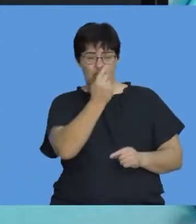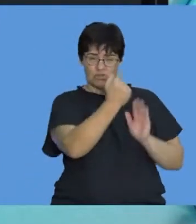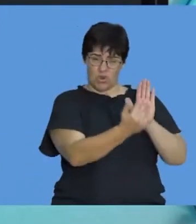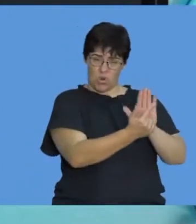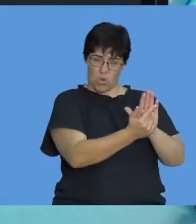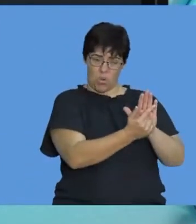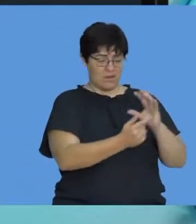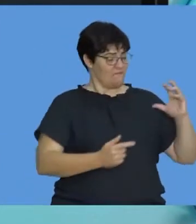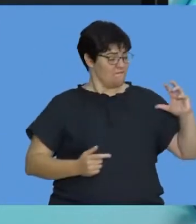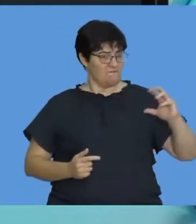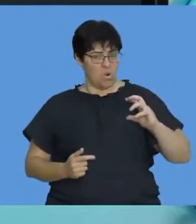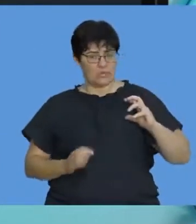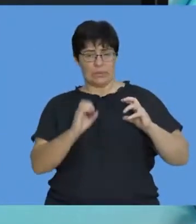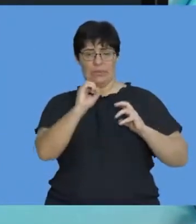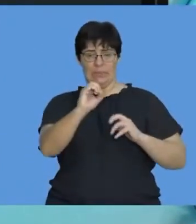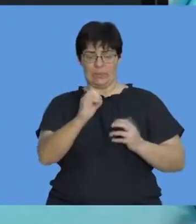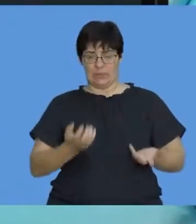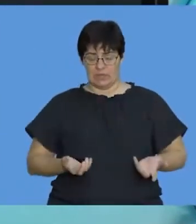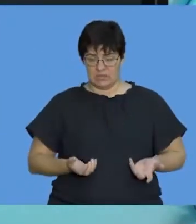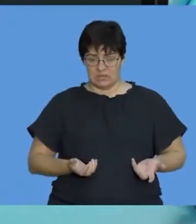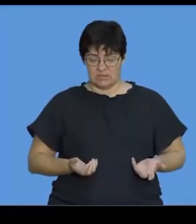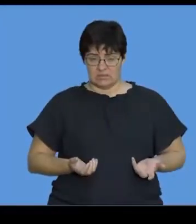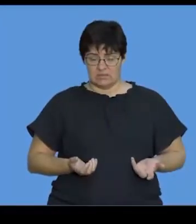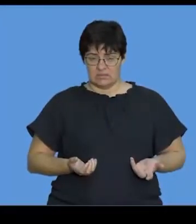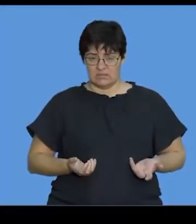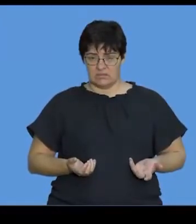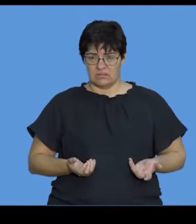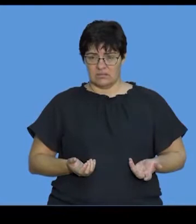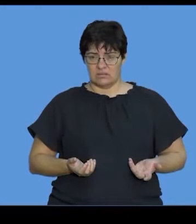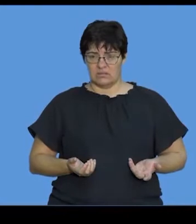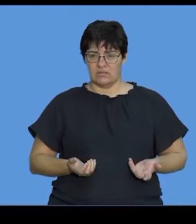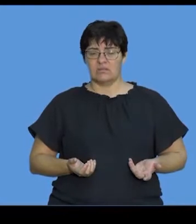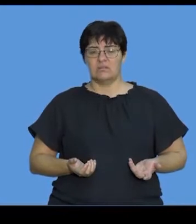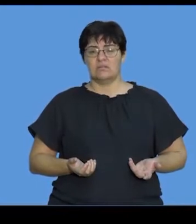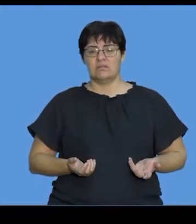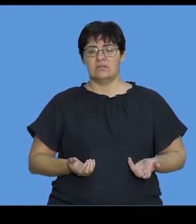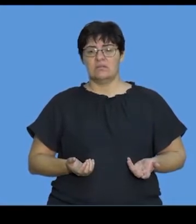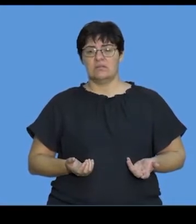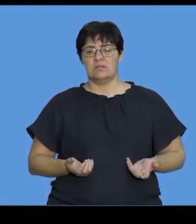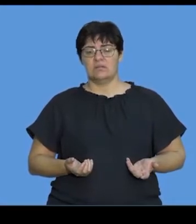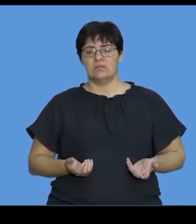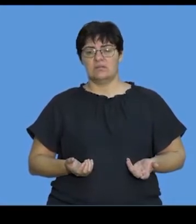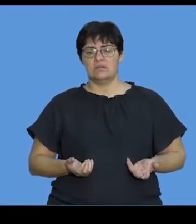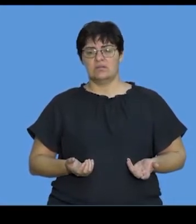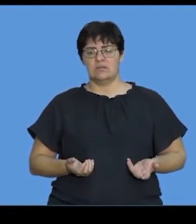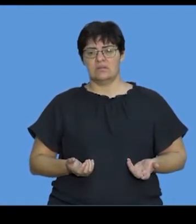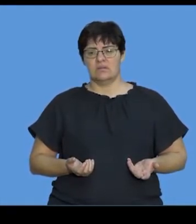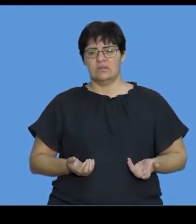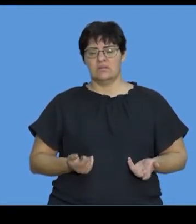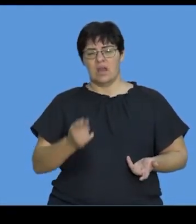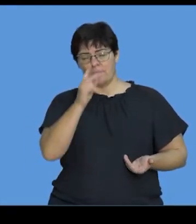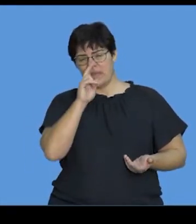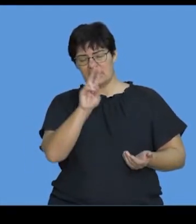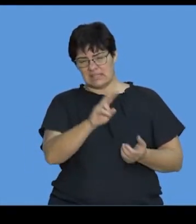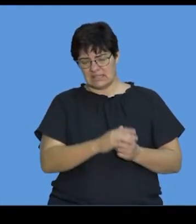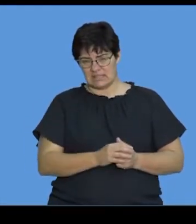net force, okay? And I just want to check there we go. So when I look